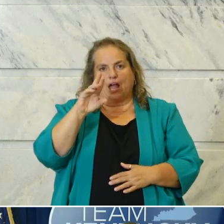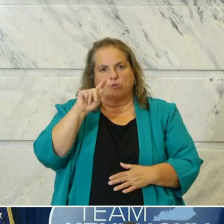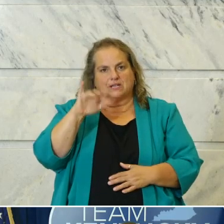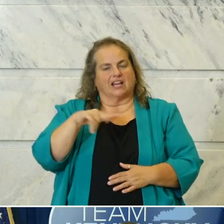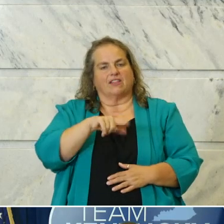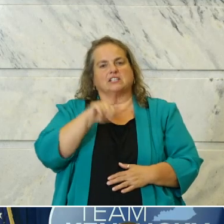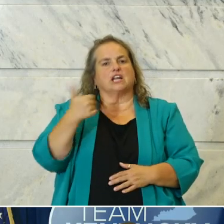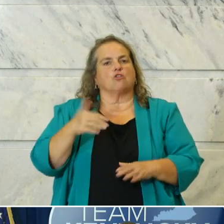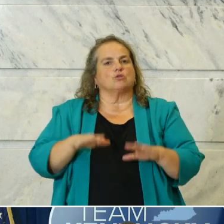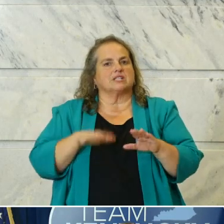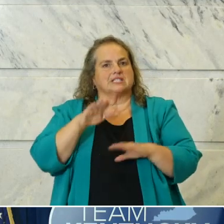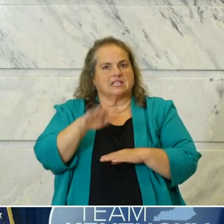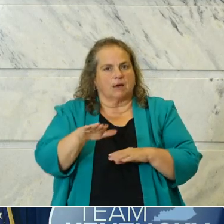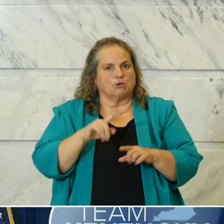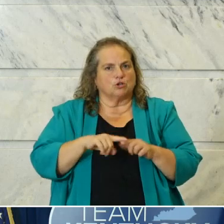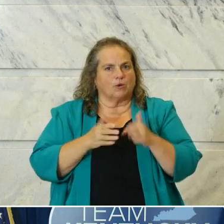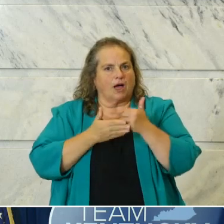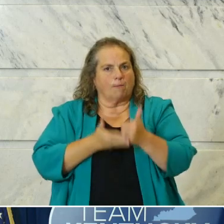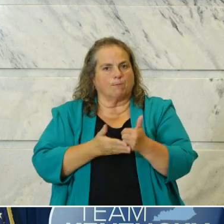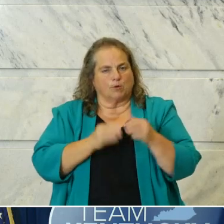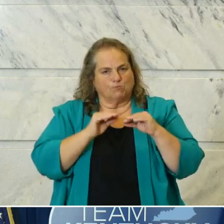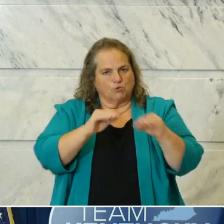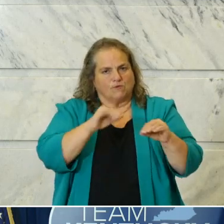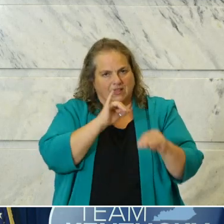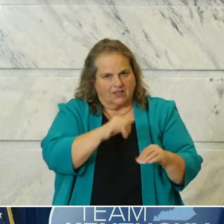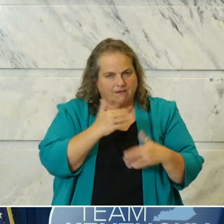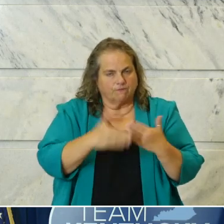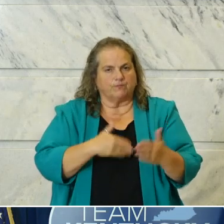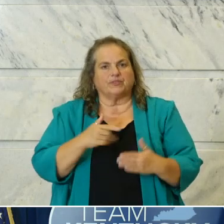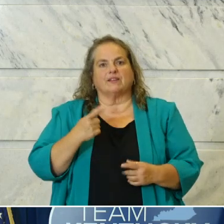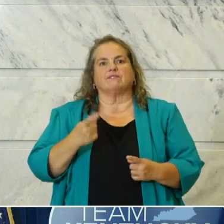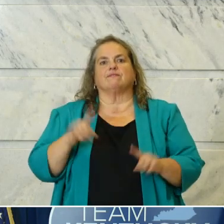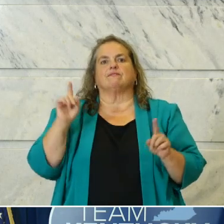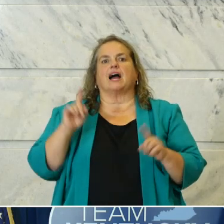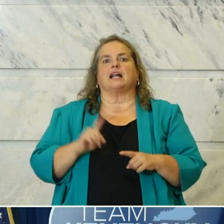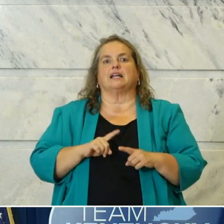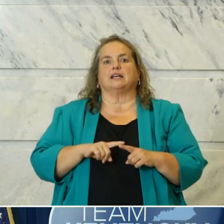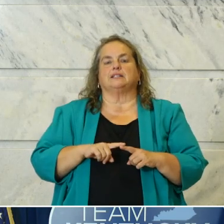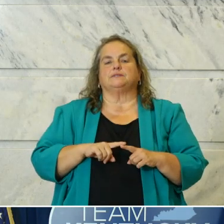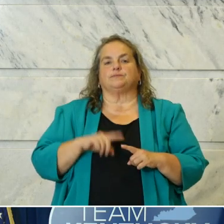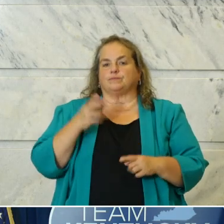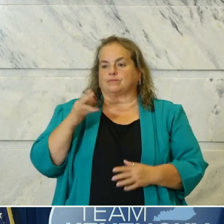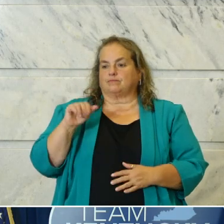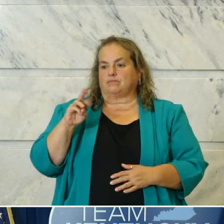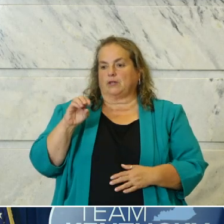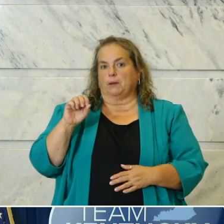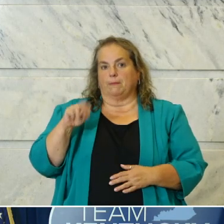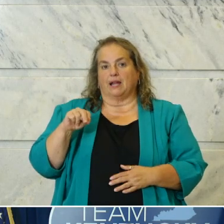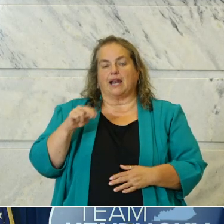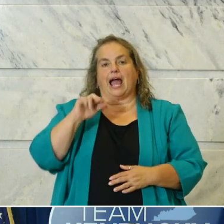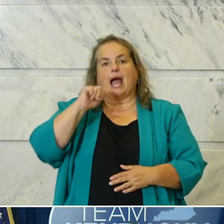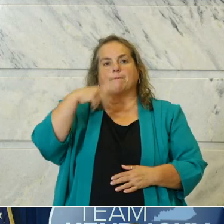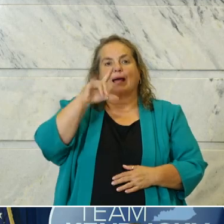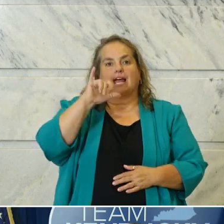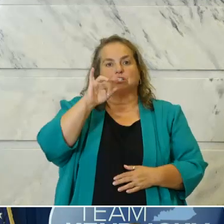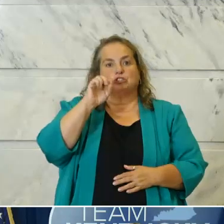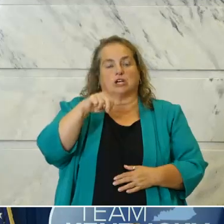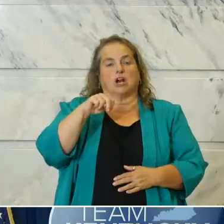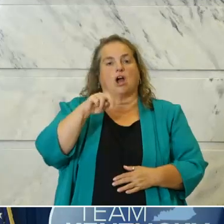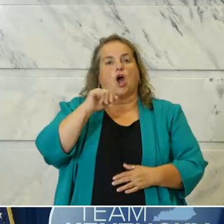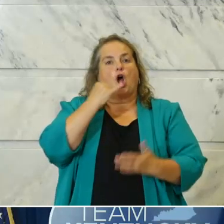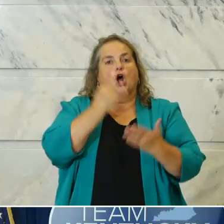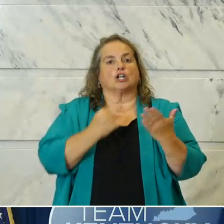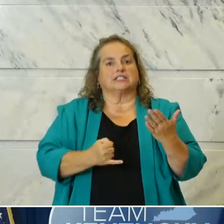another step to help move that forward. And finally, Hindman, and this is neat, I have the Appalachian Artisan Center